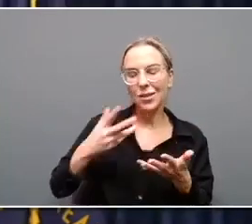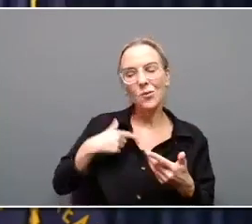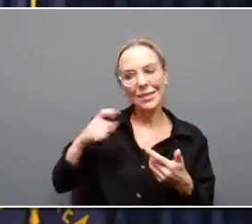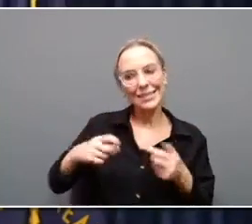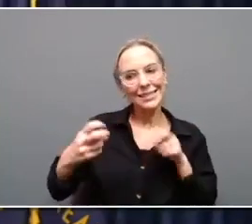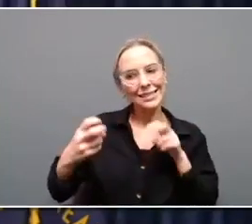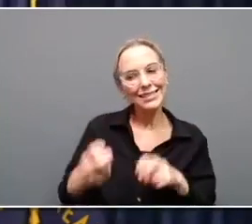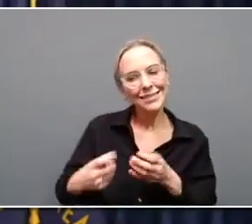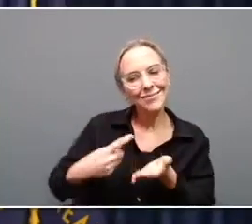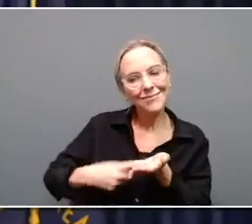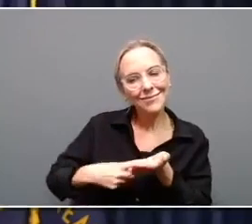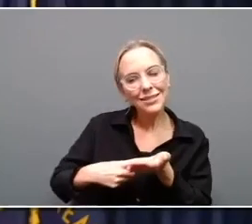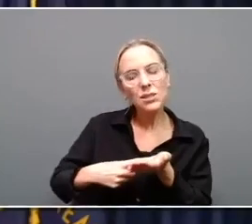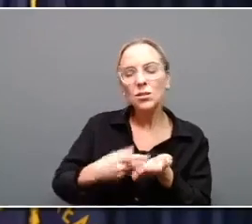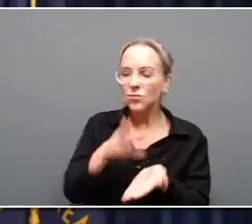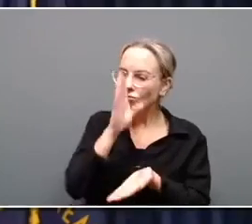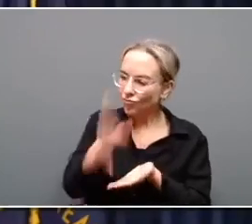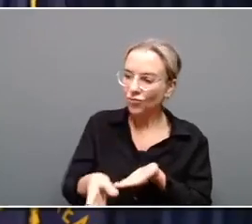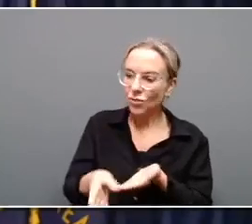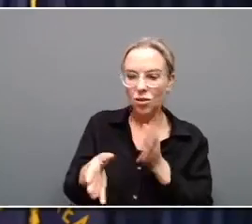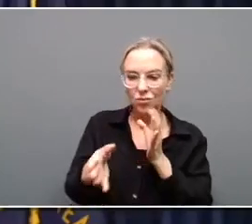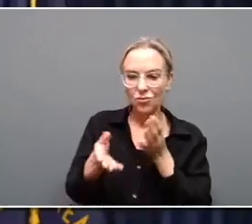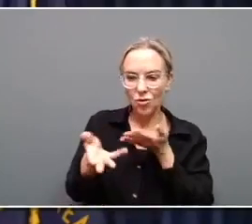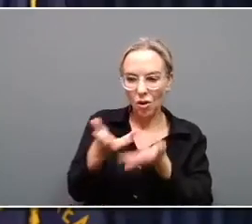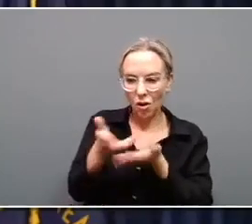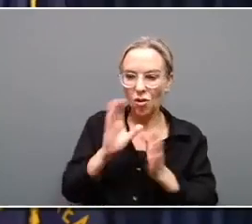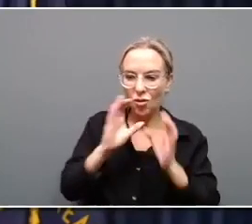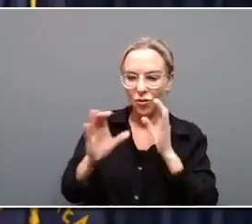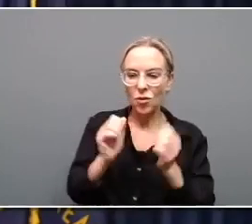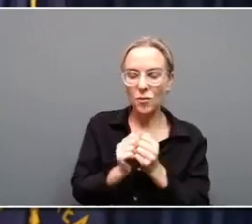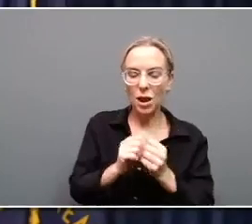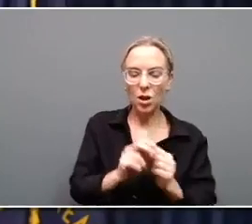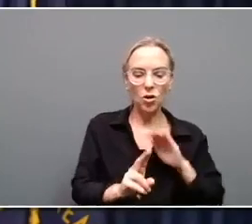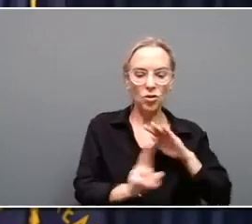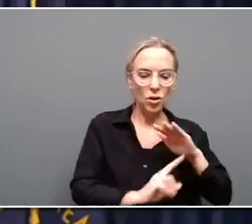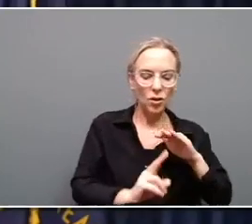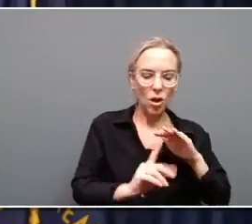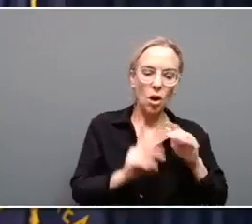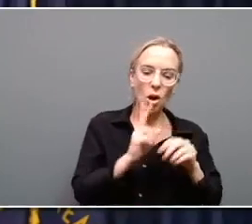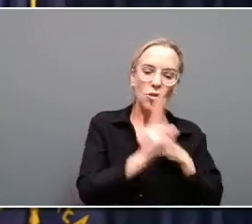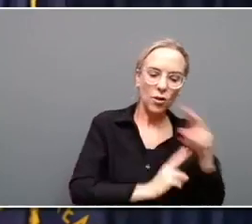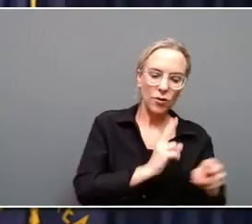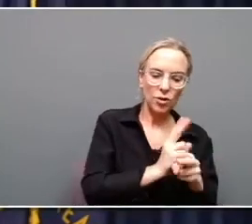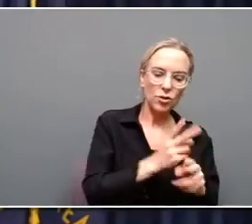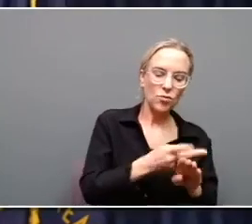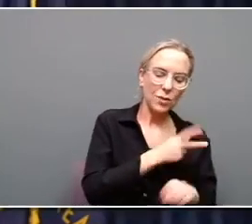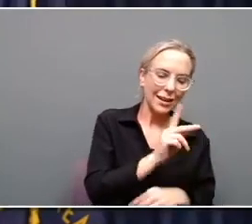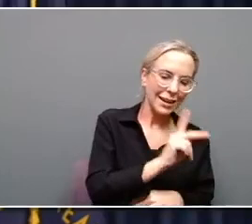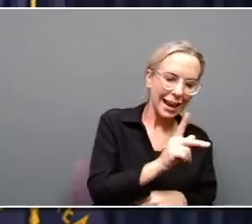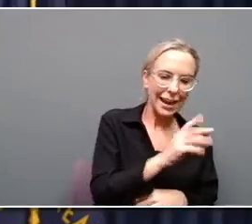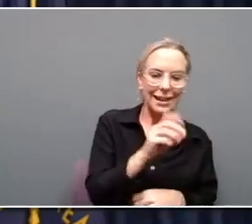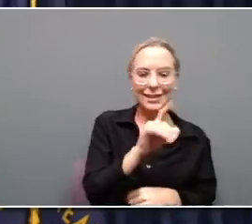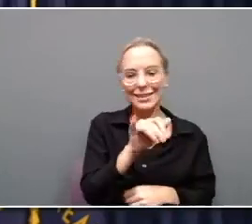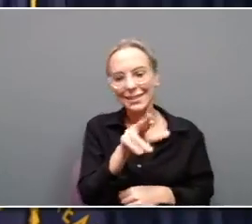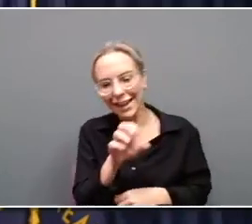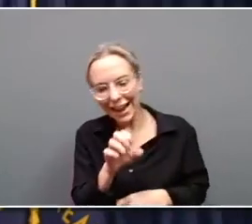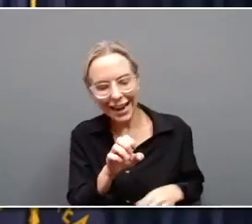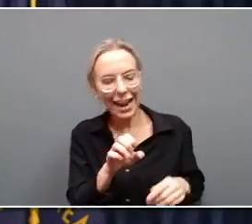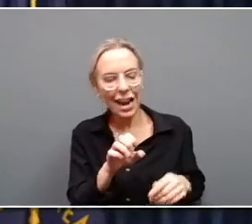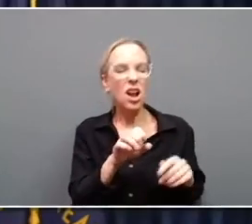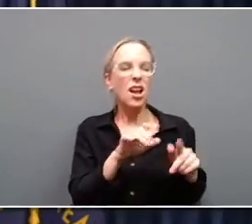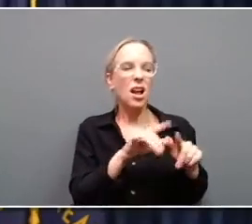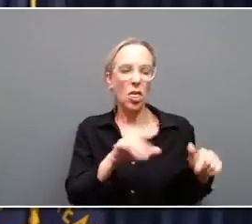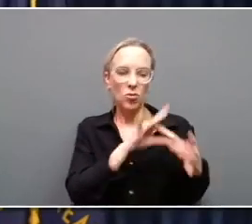some really frank conversations about universal pre-K and daycare and the different asks that are coming in and how we move forward.